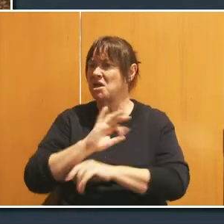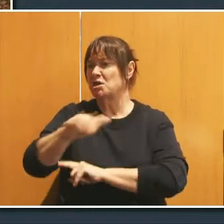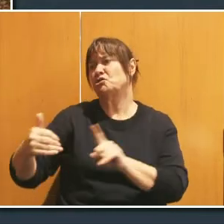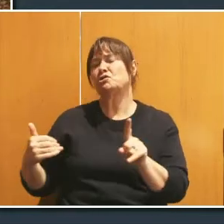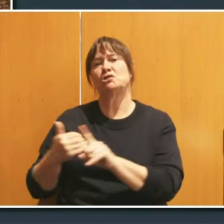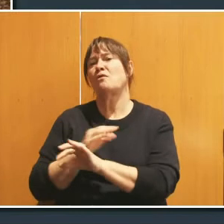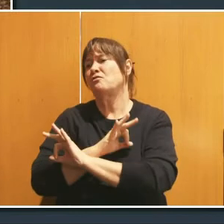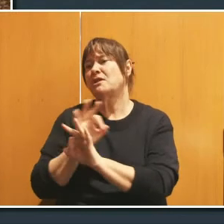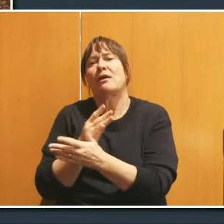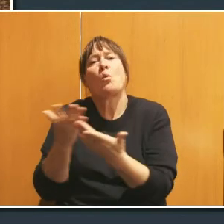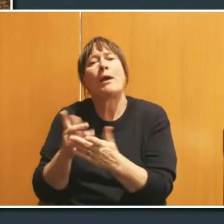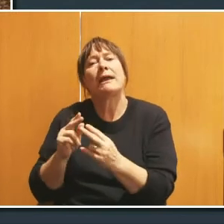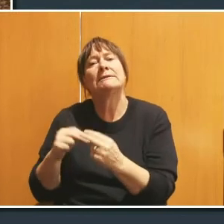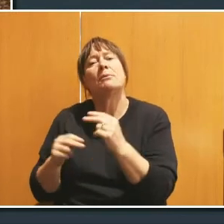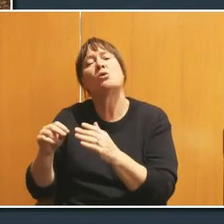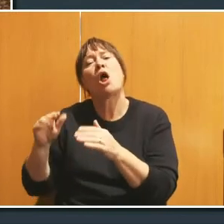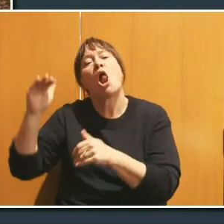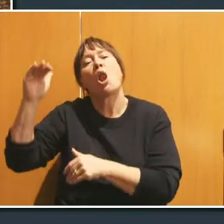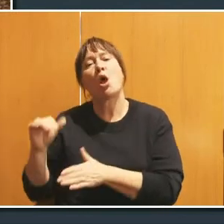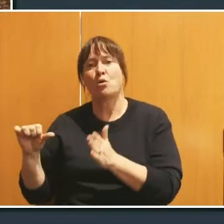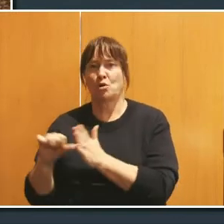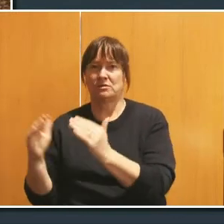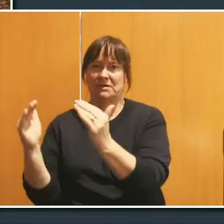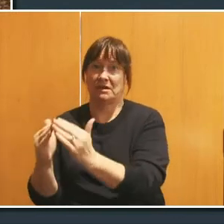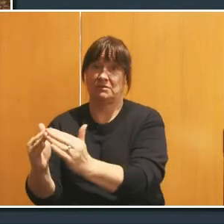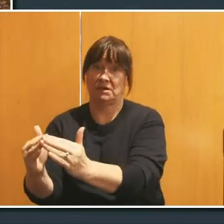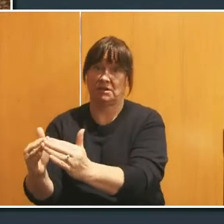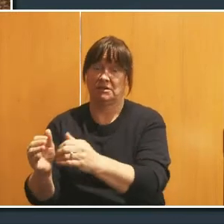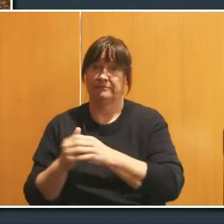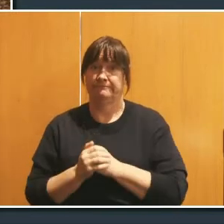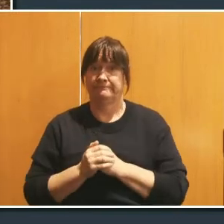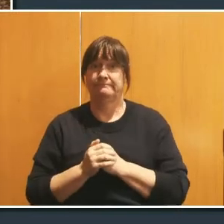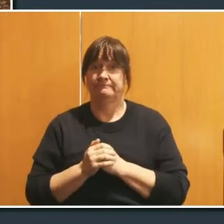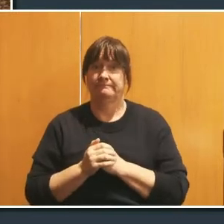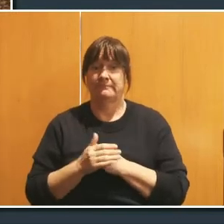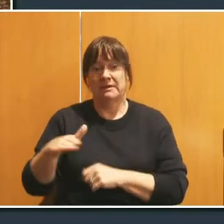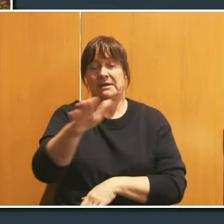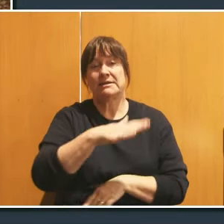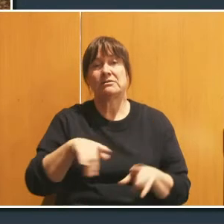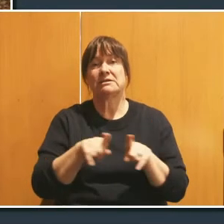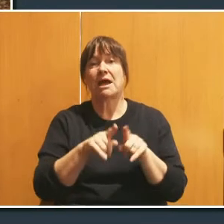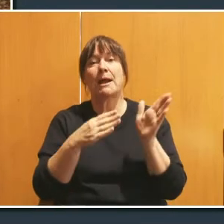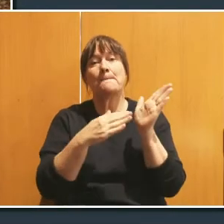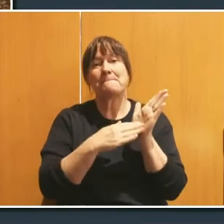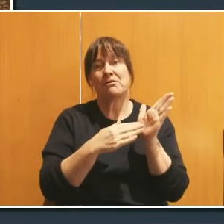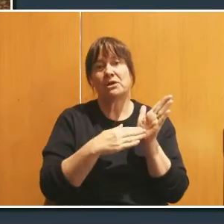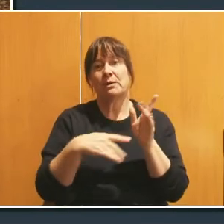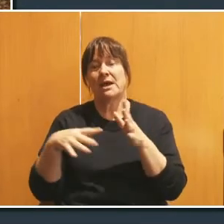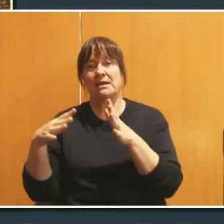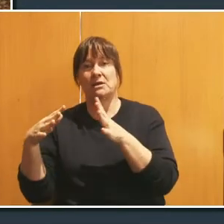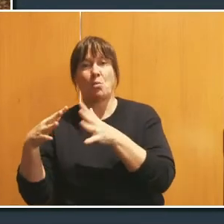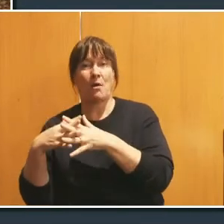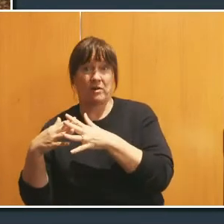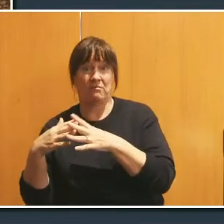housing anywhere. And subsequently in areas like Maraenui and Mariwa, there's been a phenomenal amount